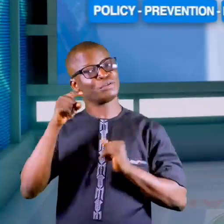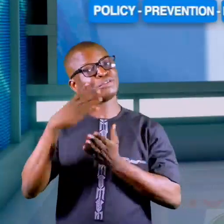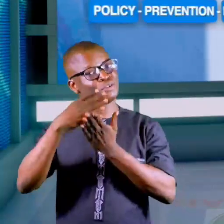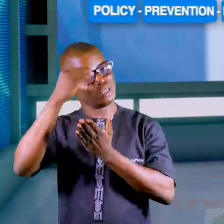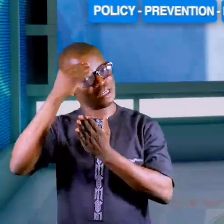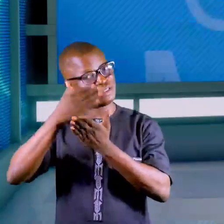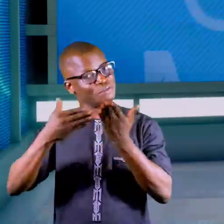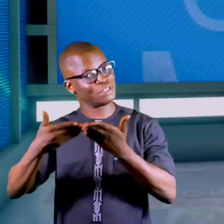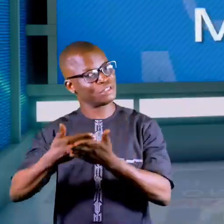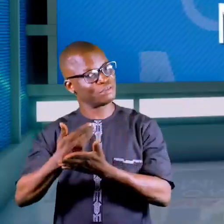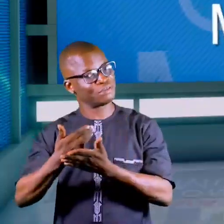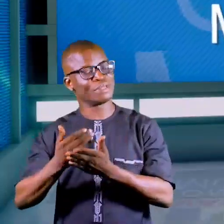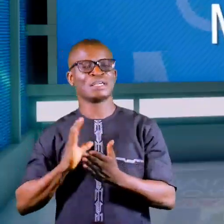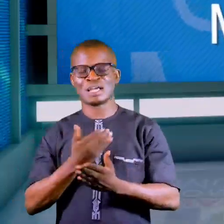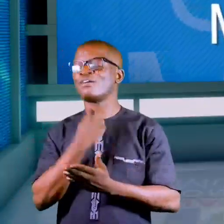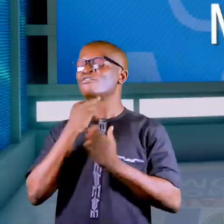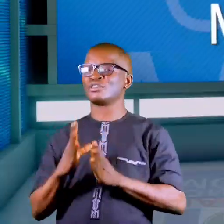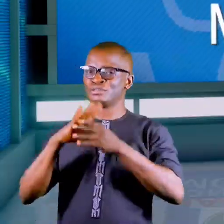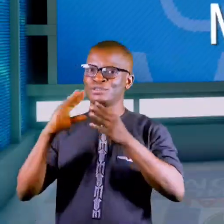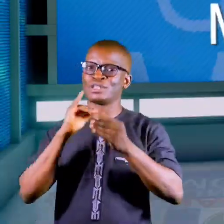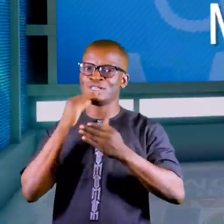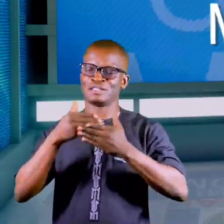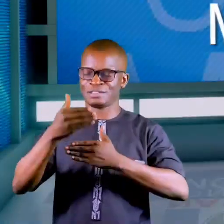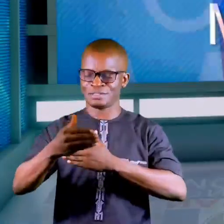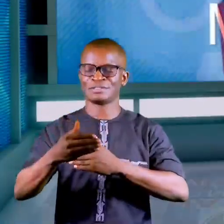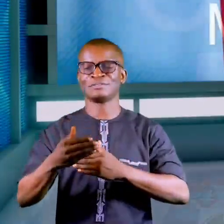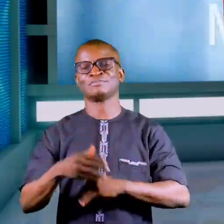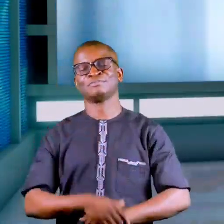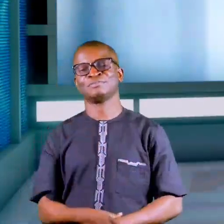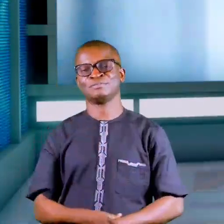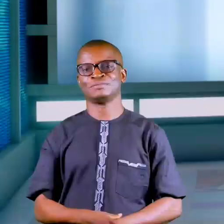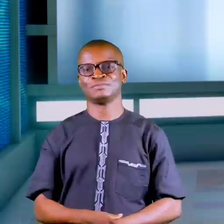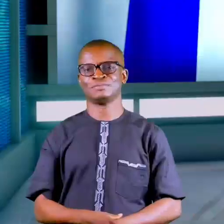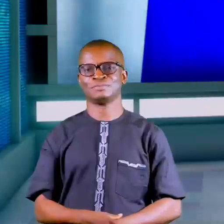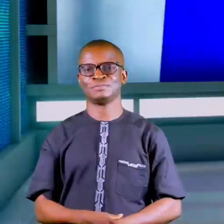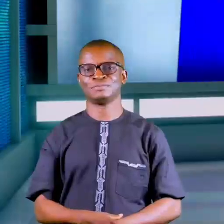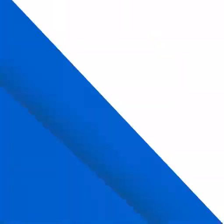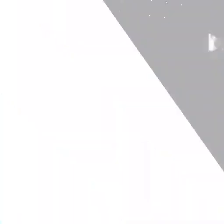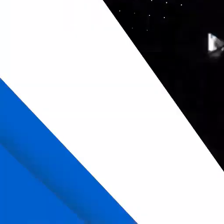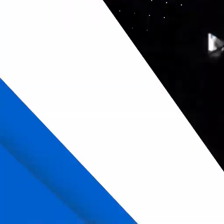We hope you learned something new. Our victim story segment is up next. Don't go away.